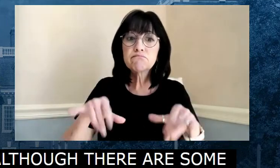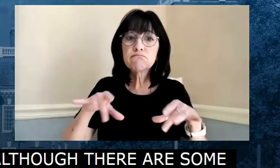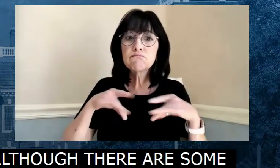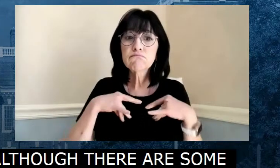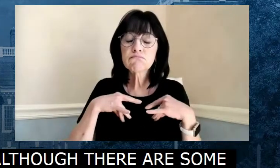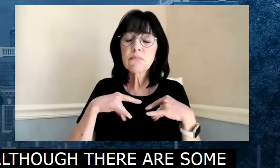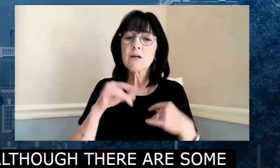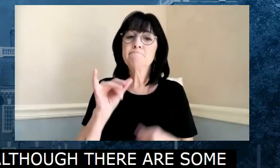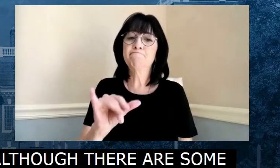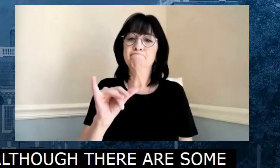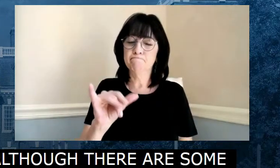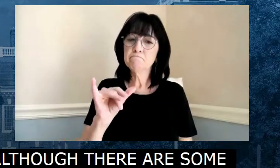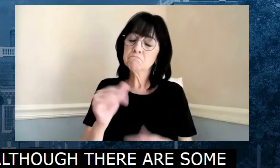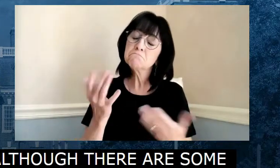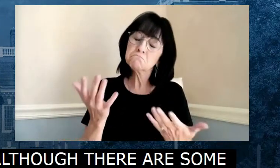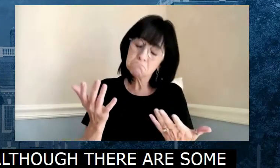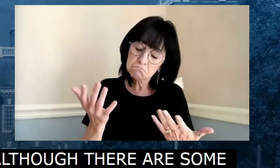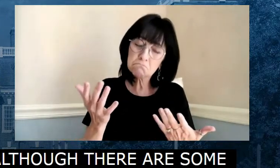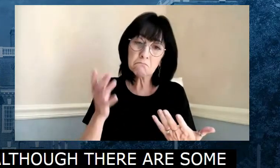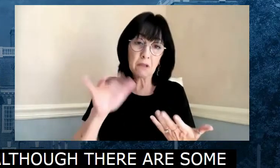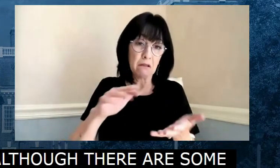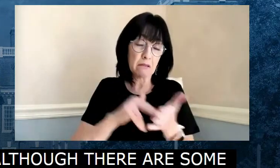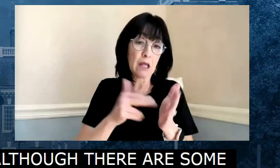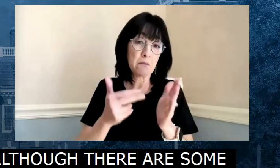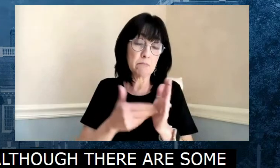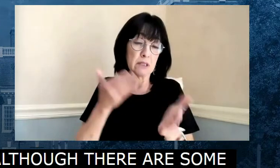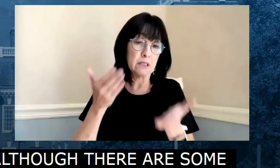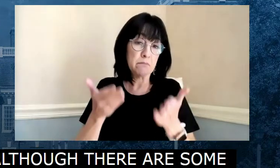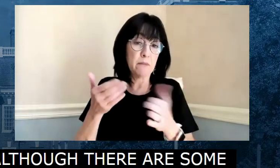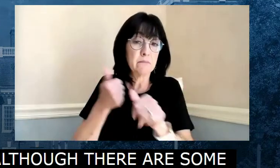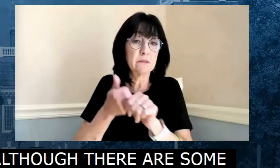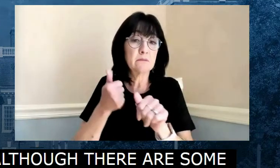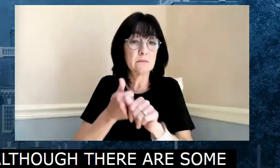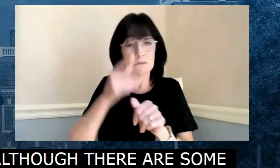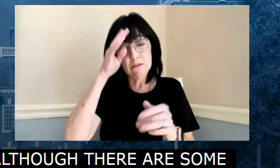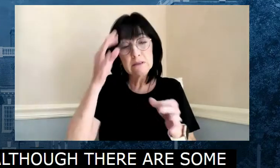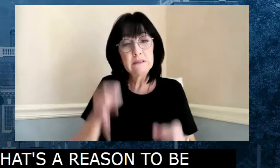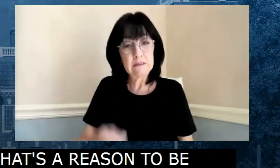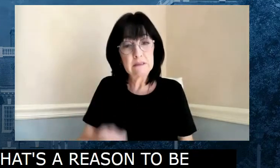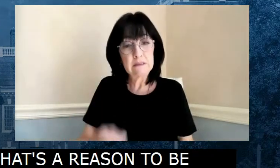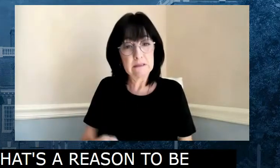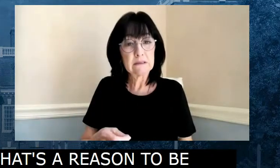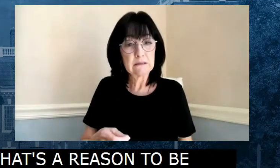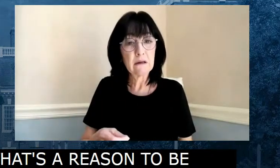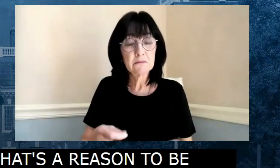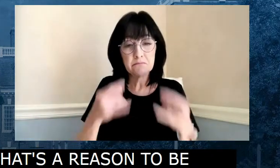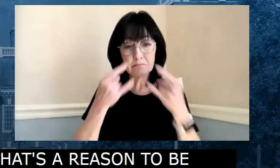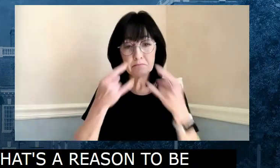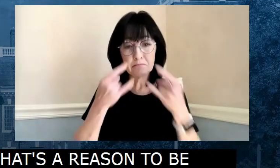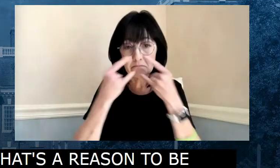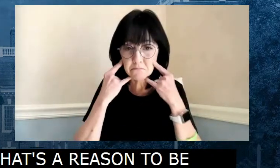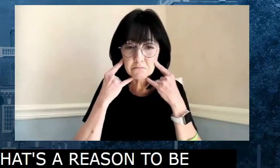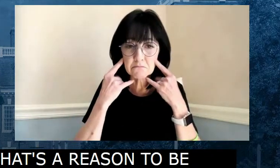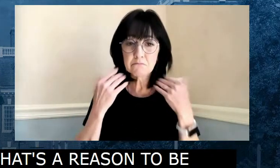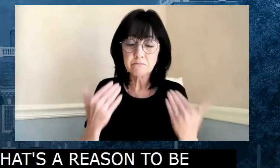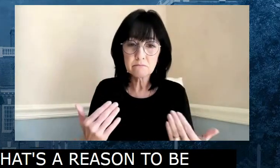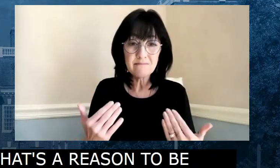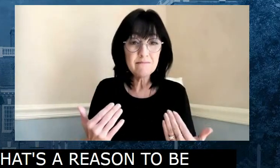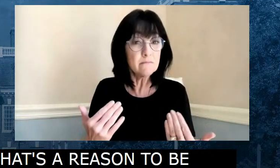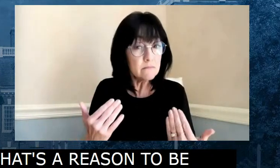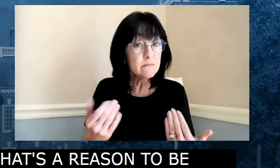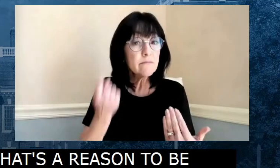be cautious and maybe wear a mask voluntarily. But we also know that the population, young adult